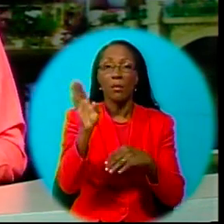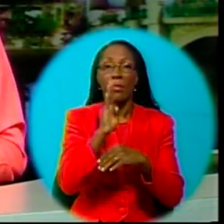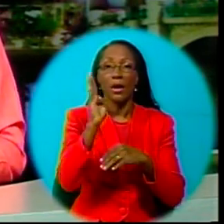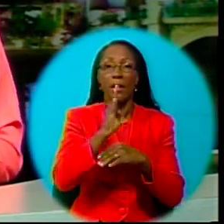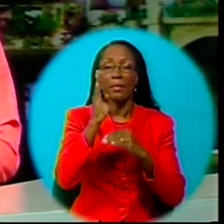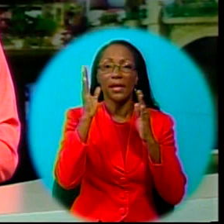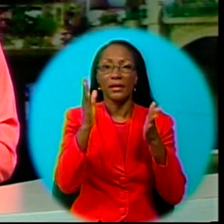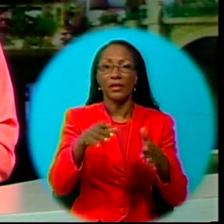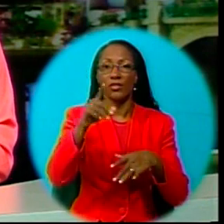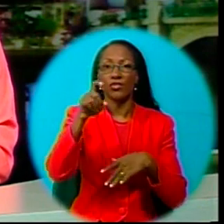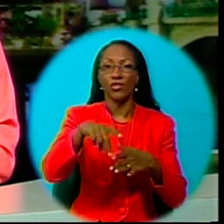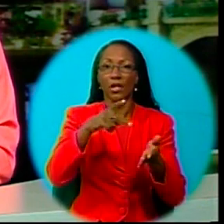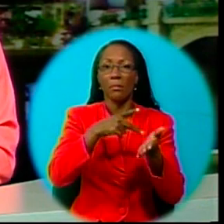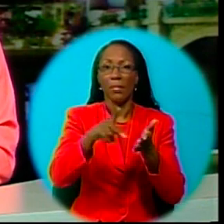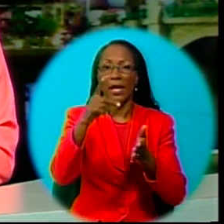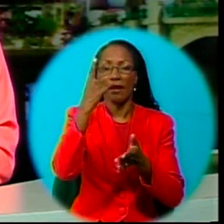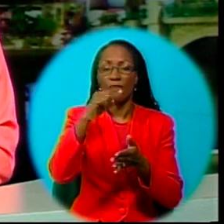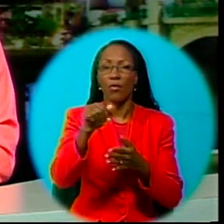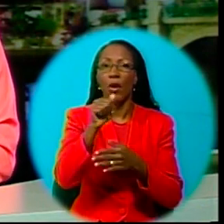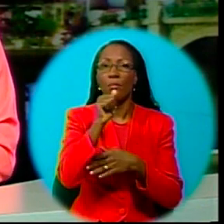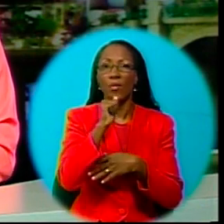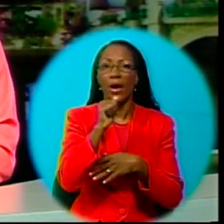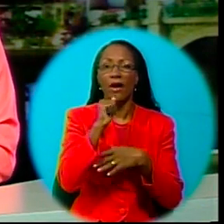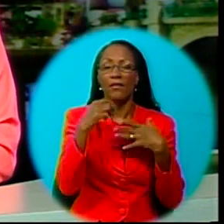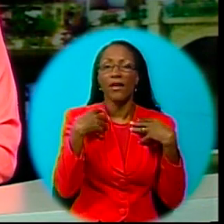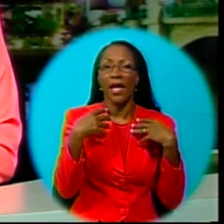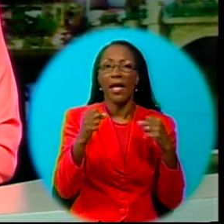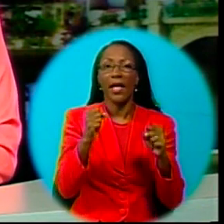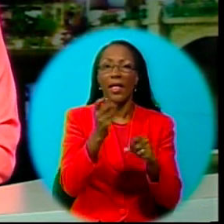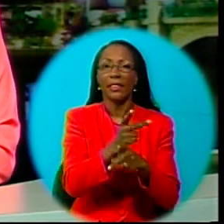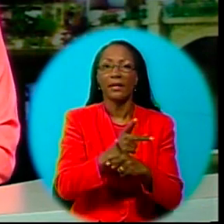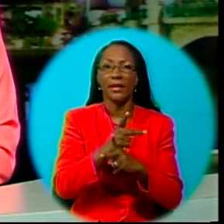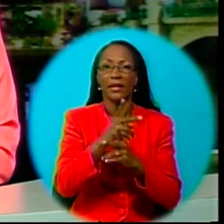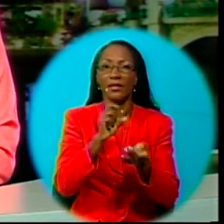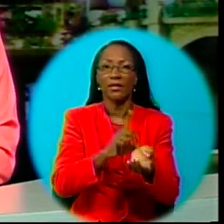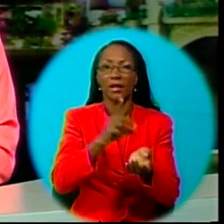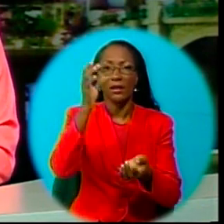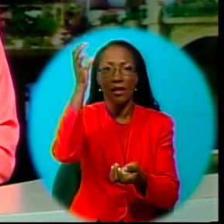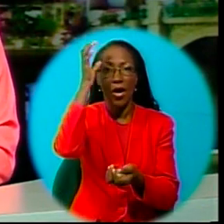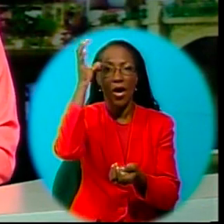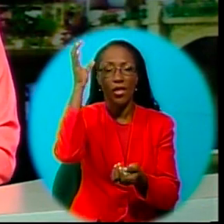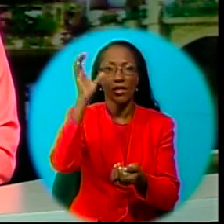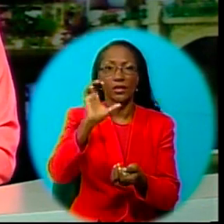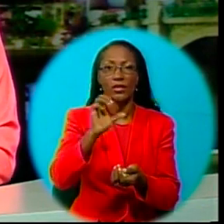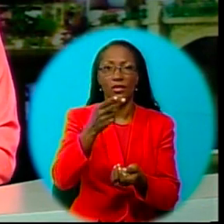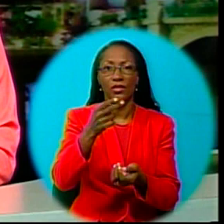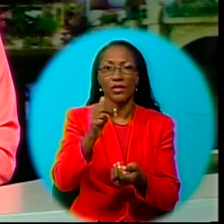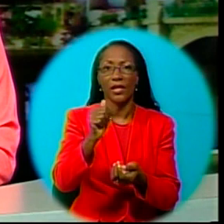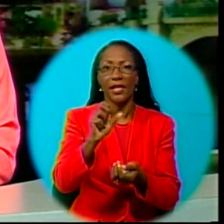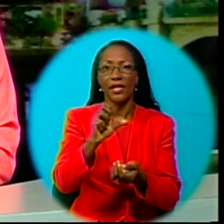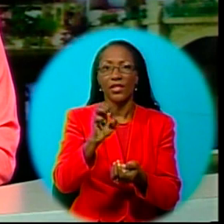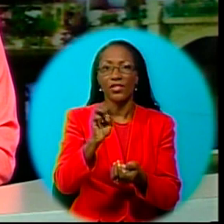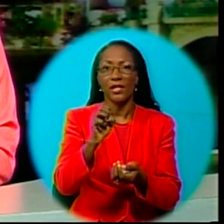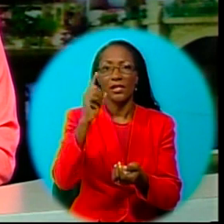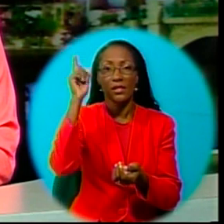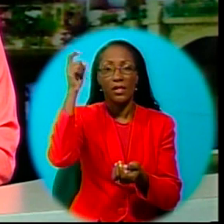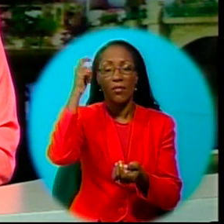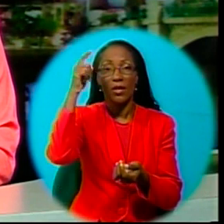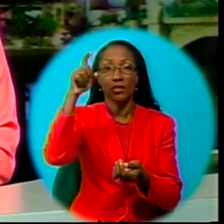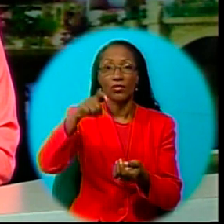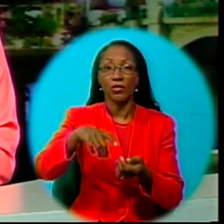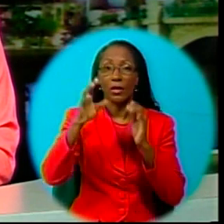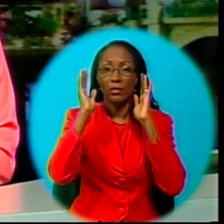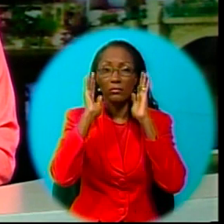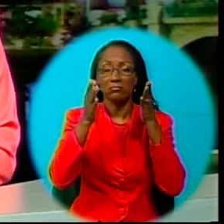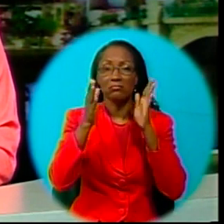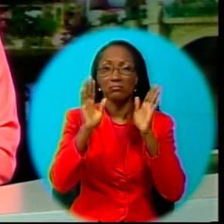be paying for private health care. Dr. Carlos Chase believes that government should now focus its attention on